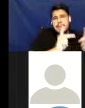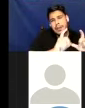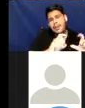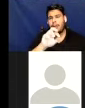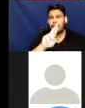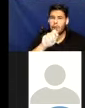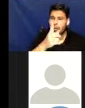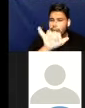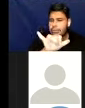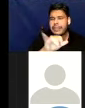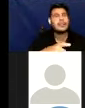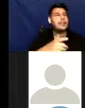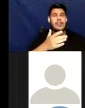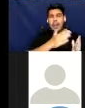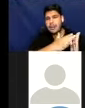clergy across